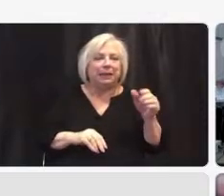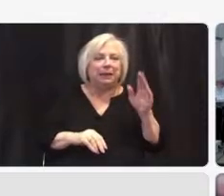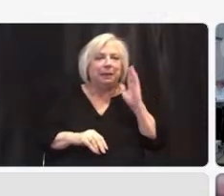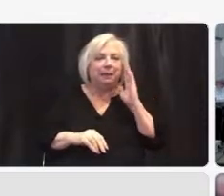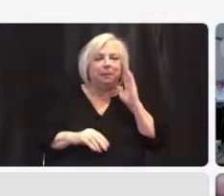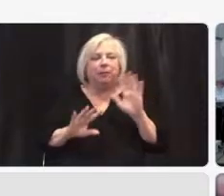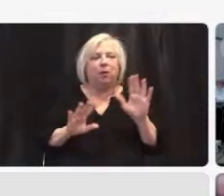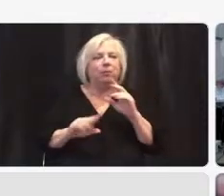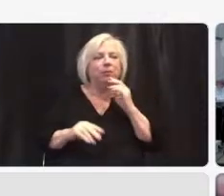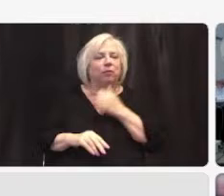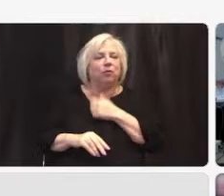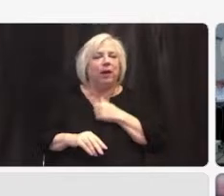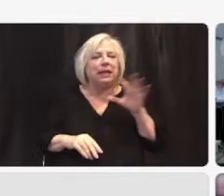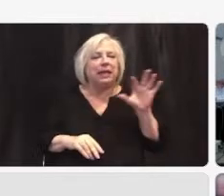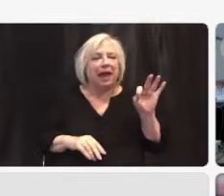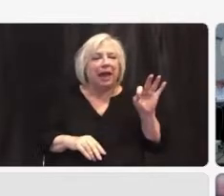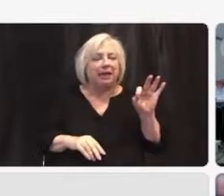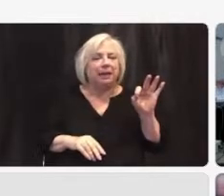sorry, 9 beds.